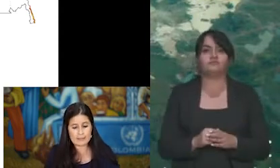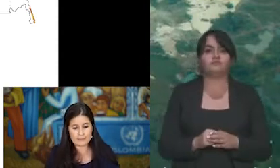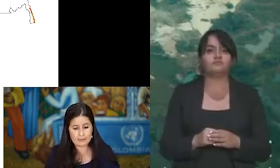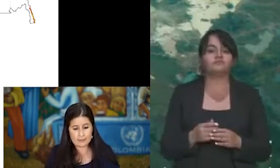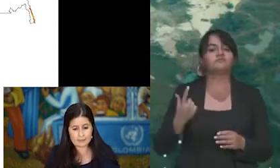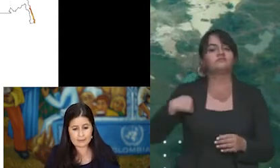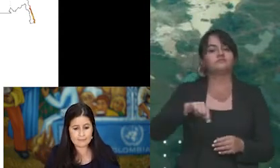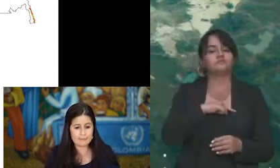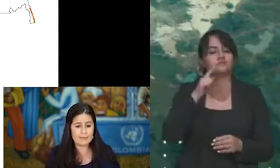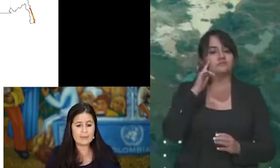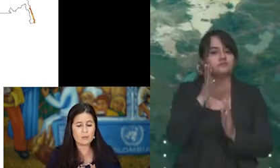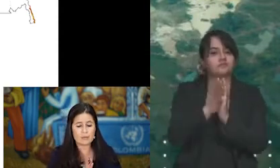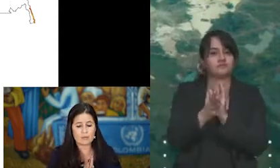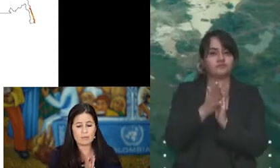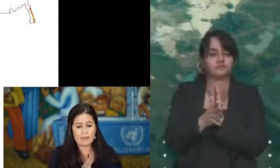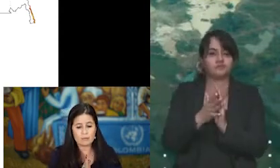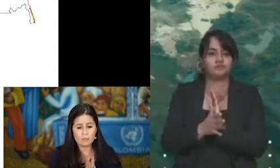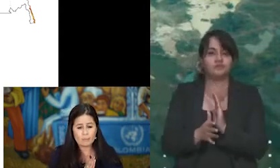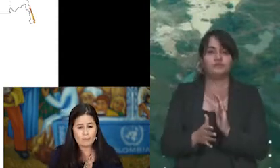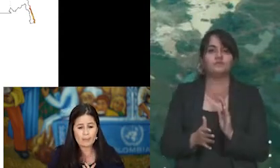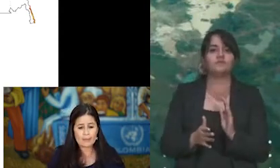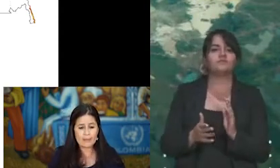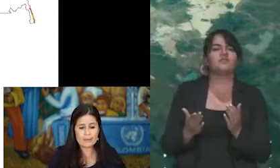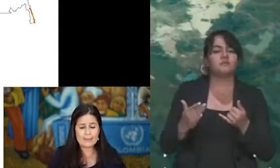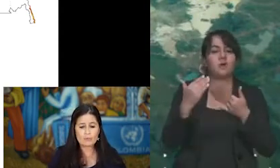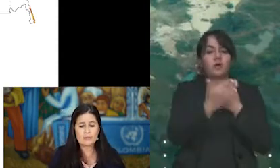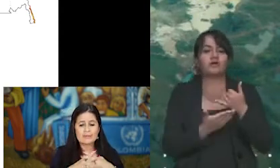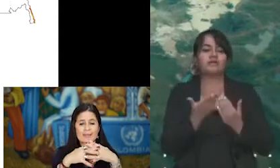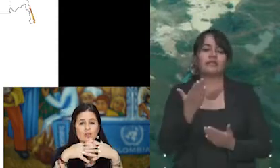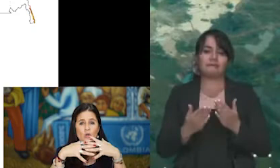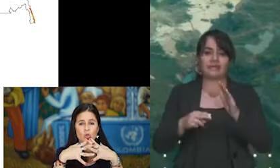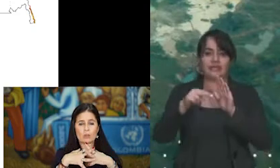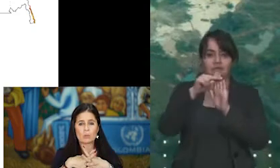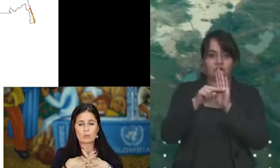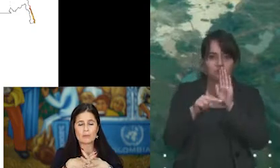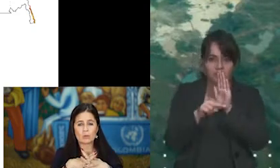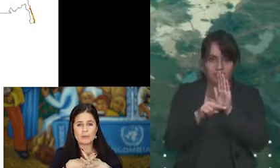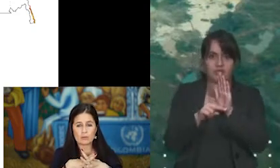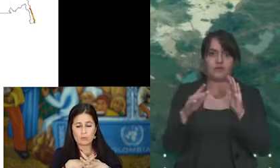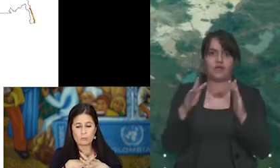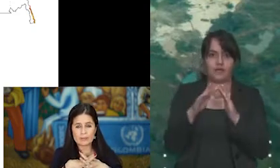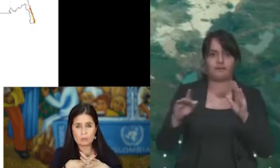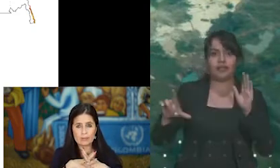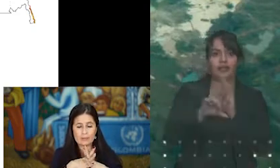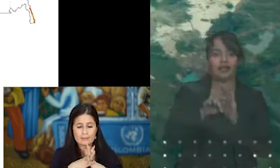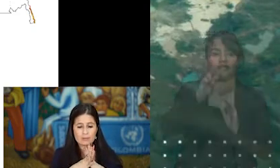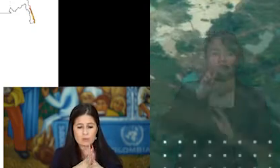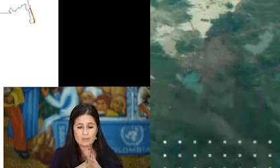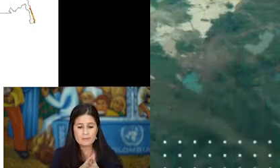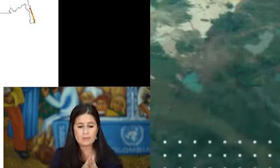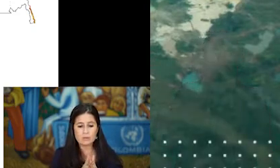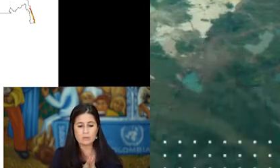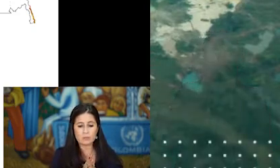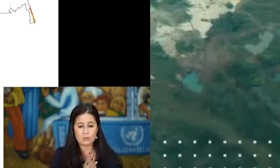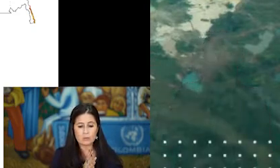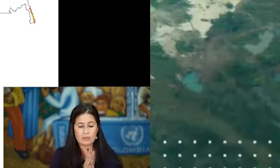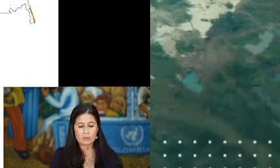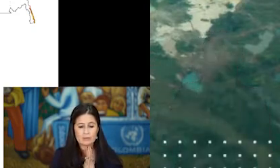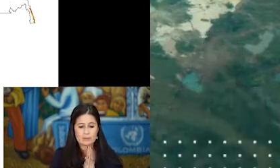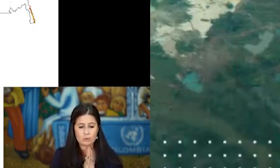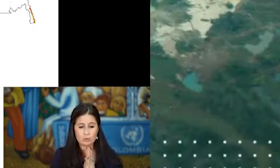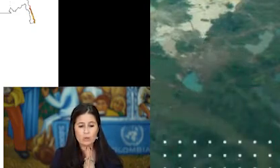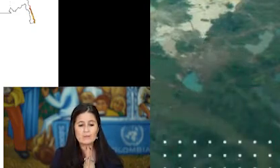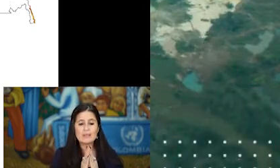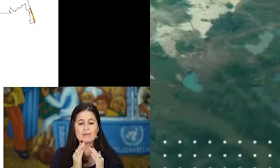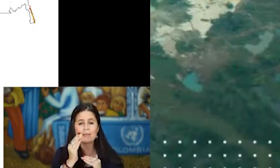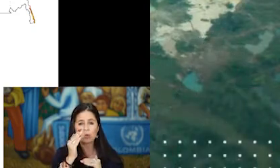restricted mining. And here, in this sense, we are talking about that we have a territory according to Law 668. We have a territory that